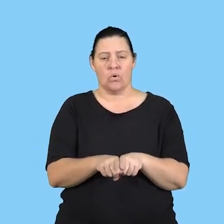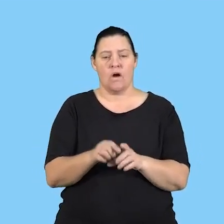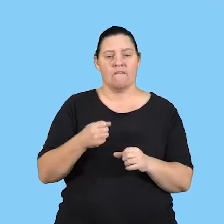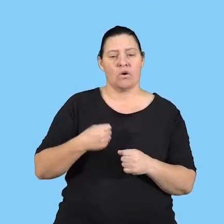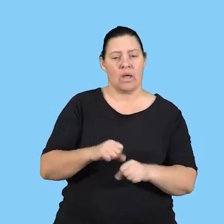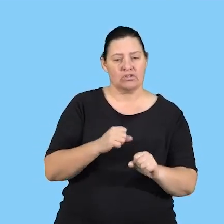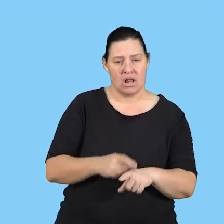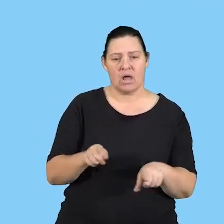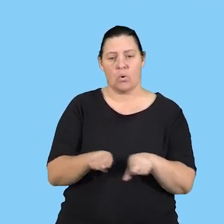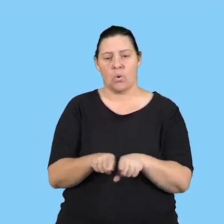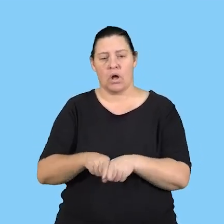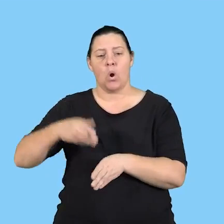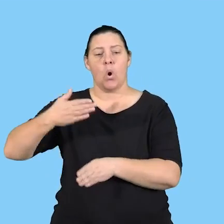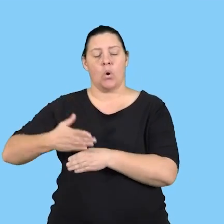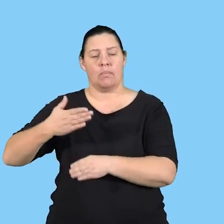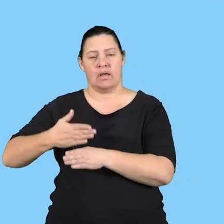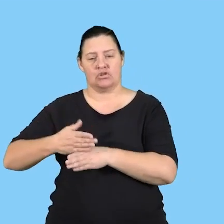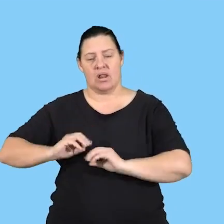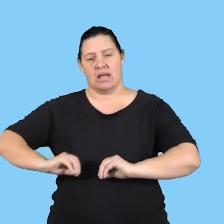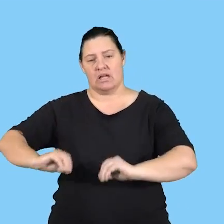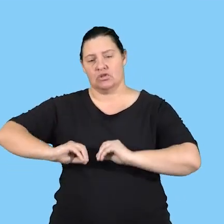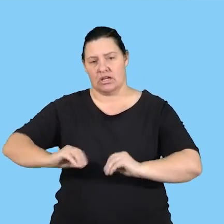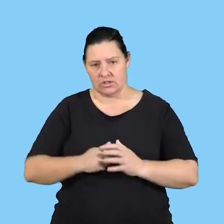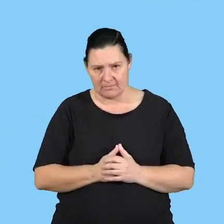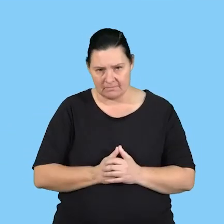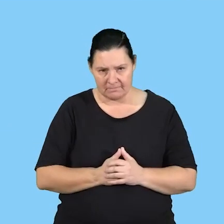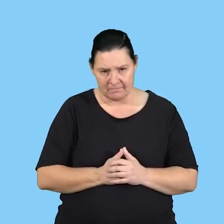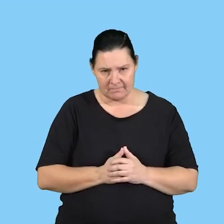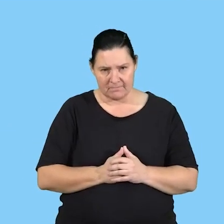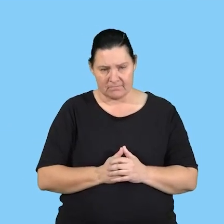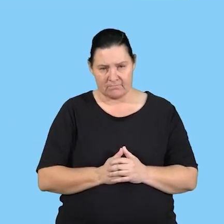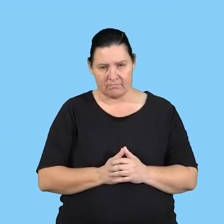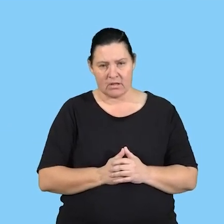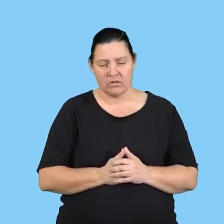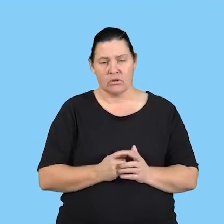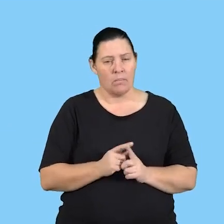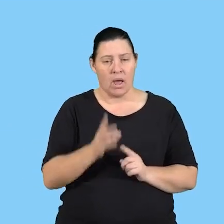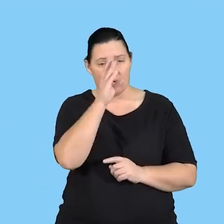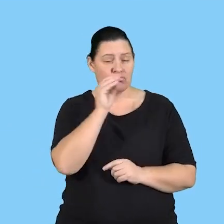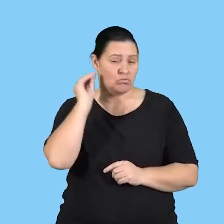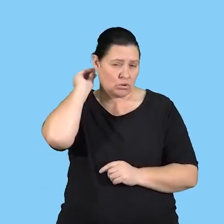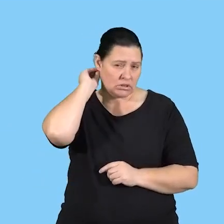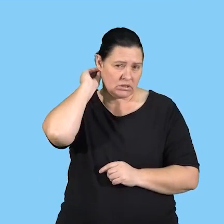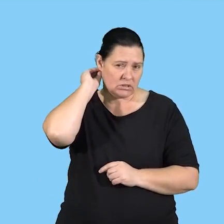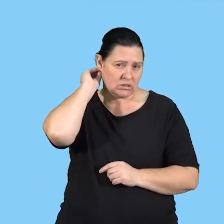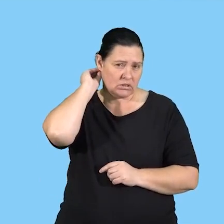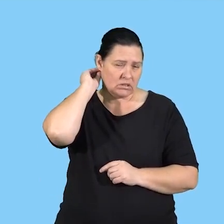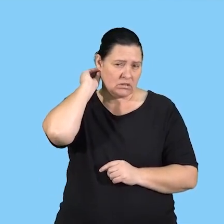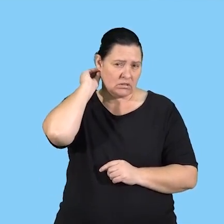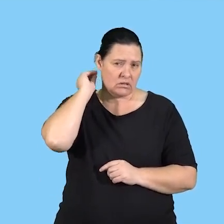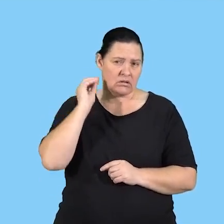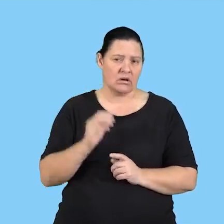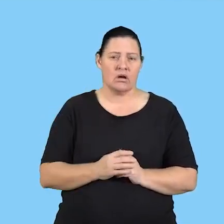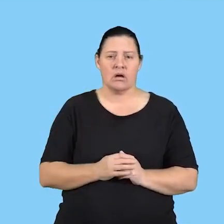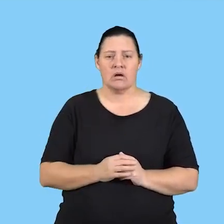on vocational and occupational education. It should be noted that